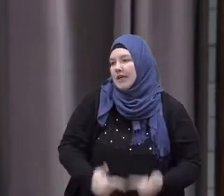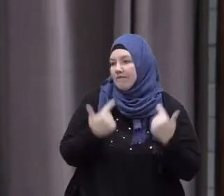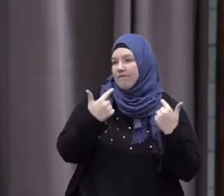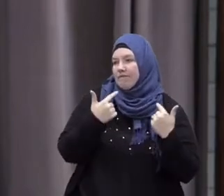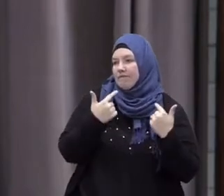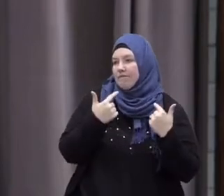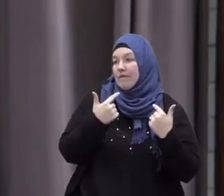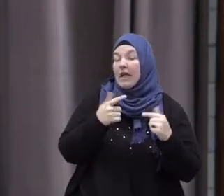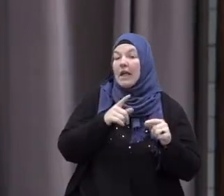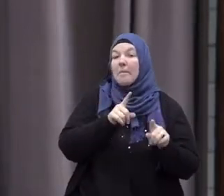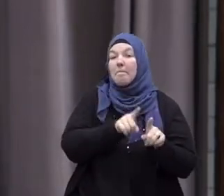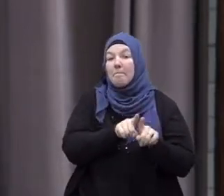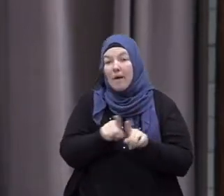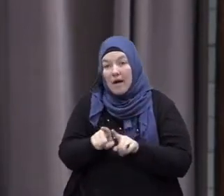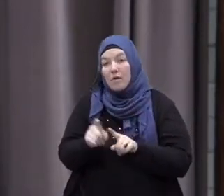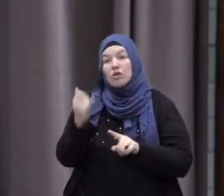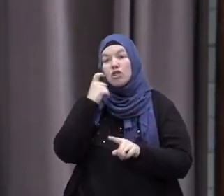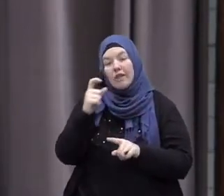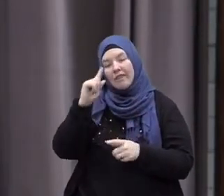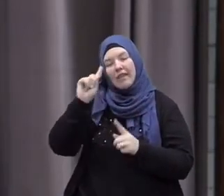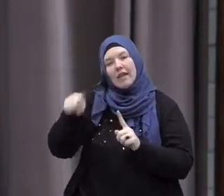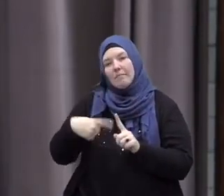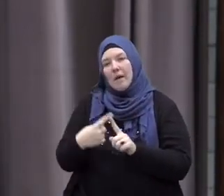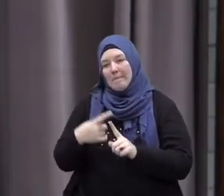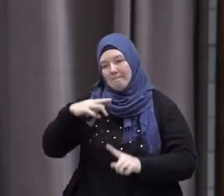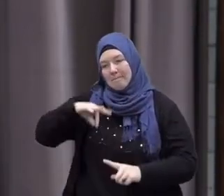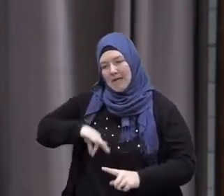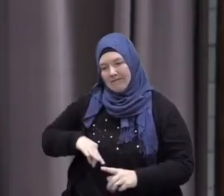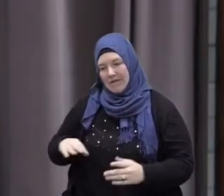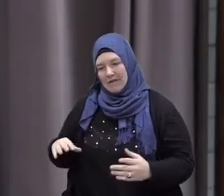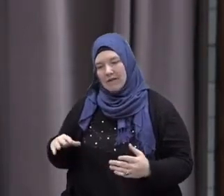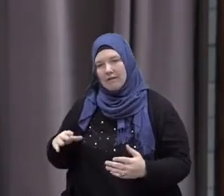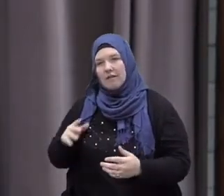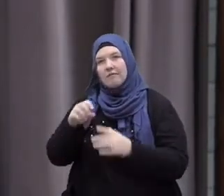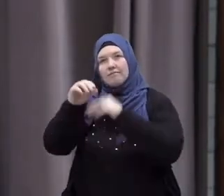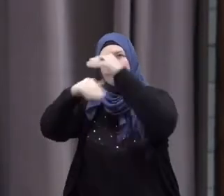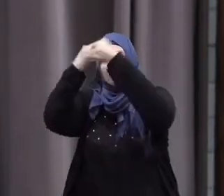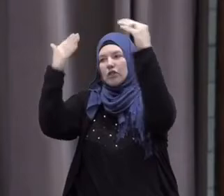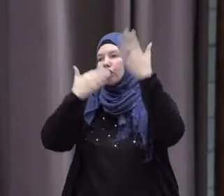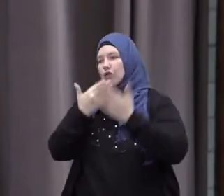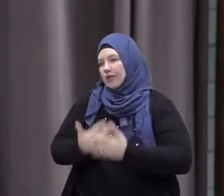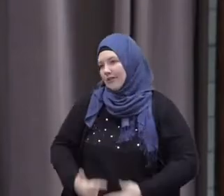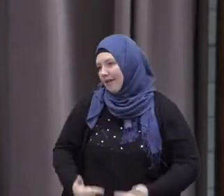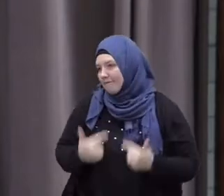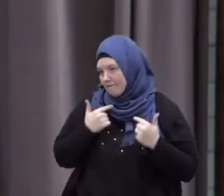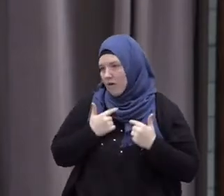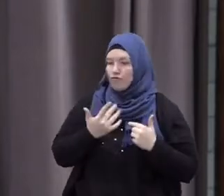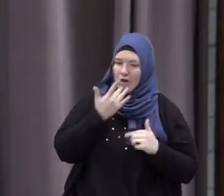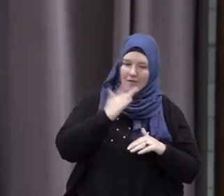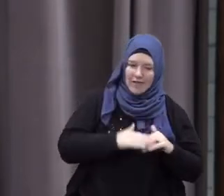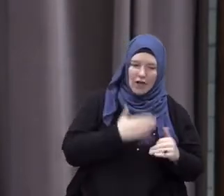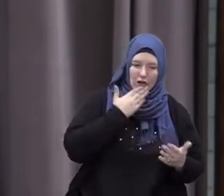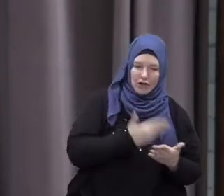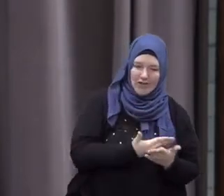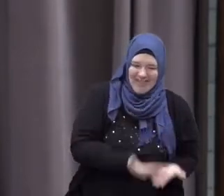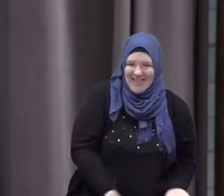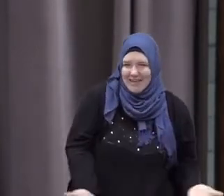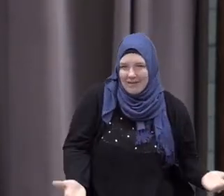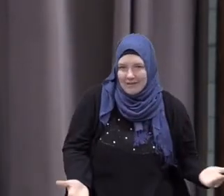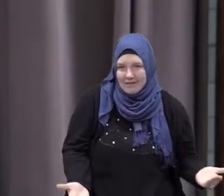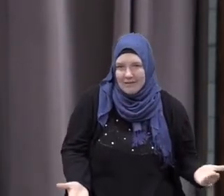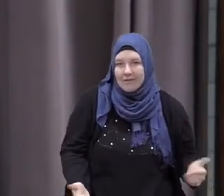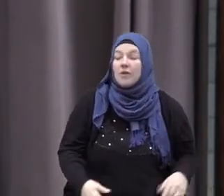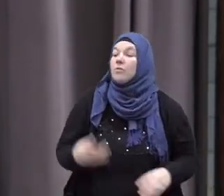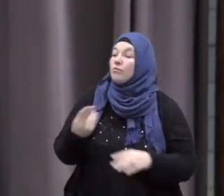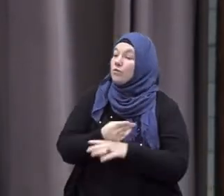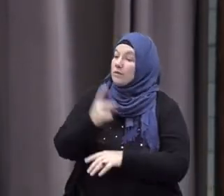we think as Muslims, which means if we use Islam as the foundation for our thoughts,